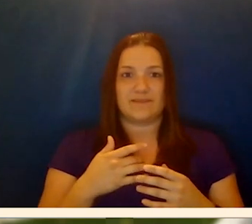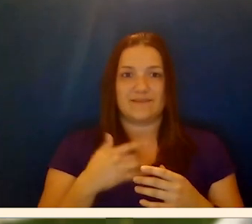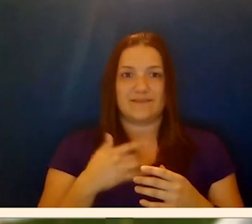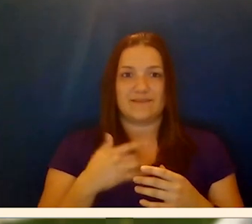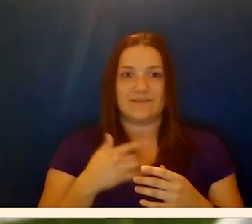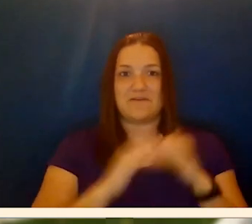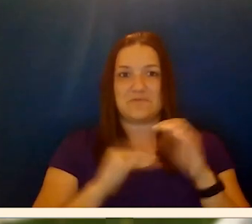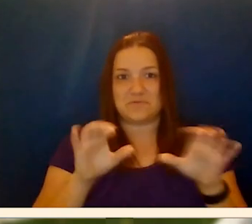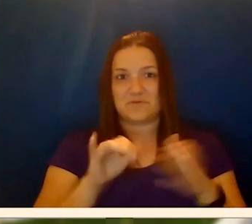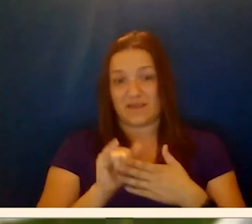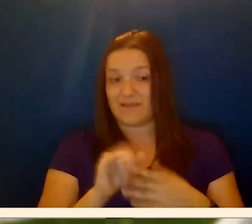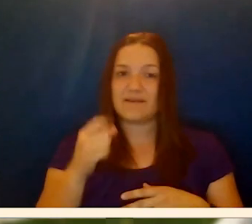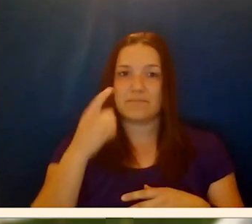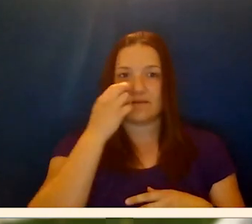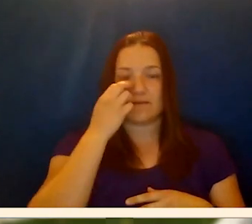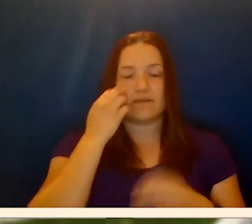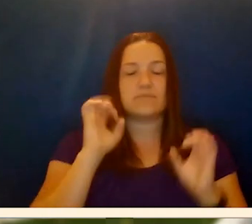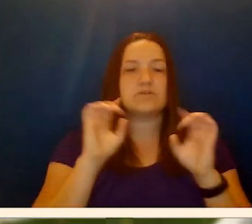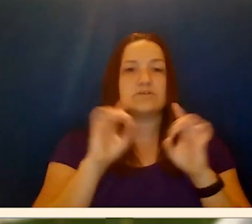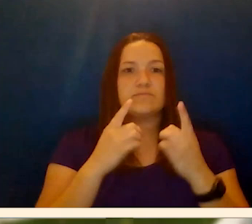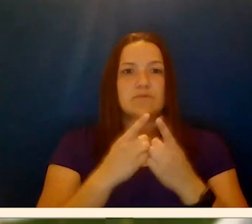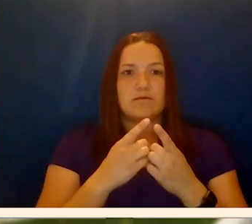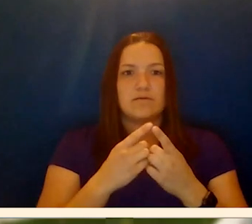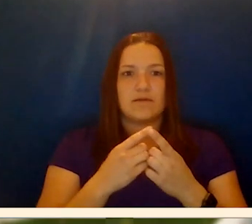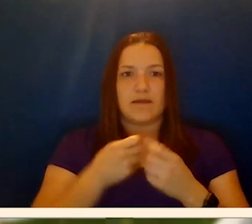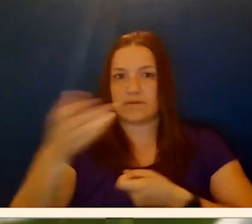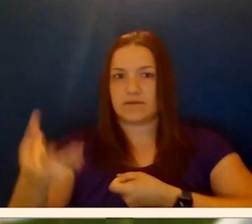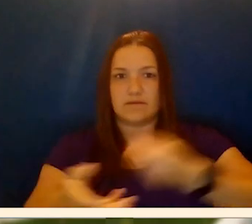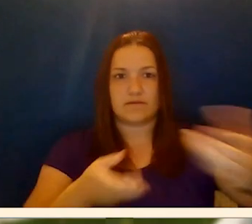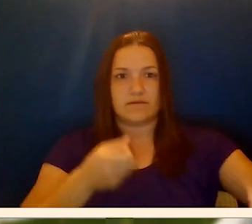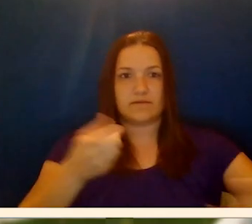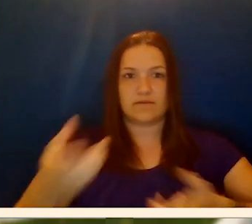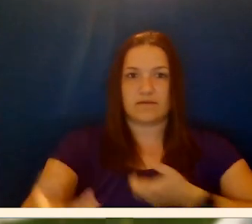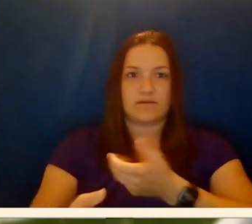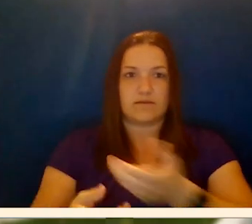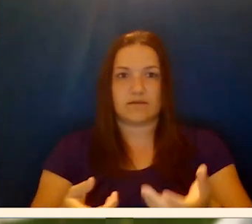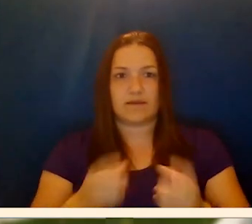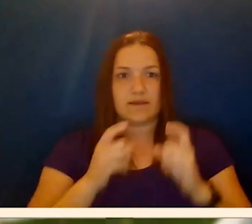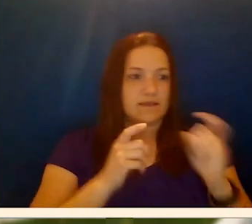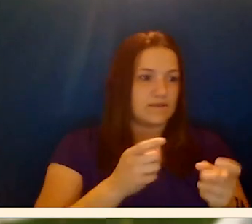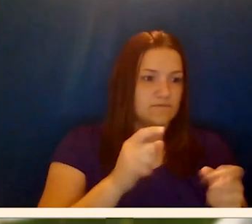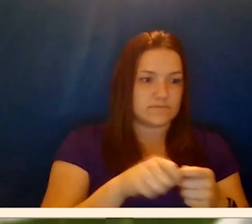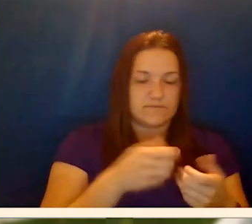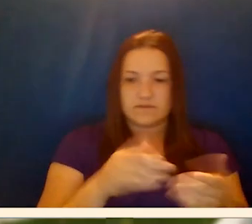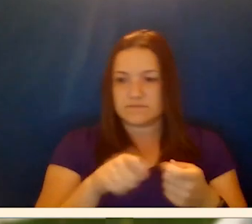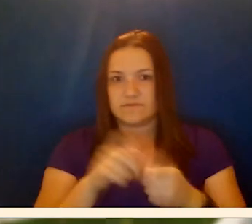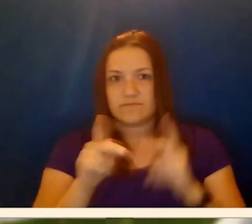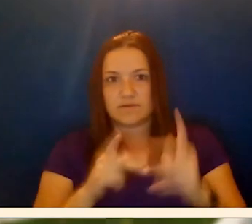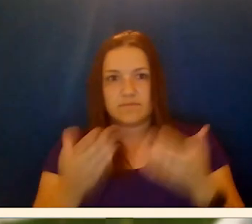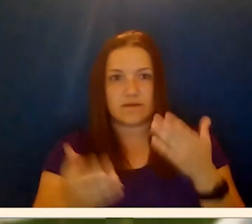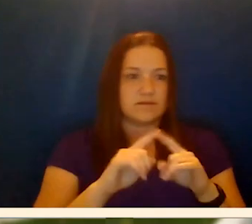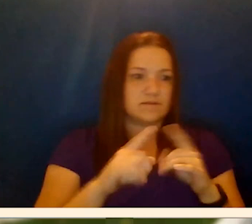that? yes. Because, Yeah. in the ED, I'm passing out stuff, and you just Right. can't give certain things to certain people Right. who might have Yes.